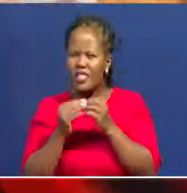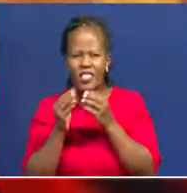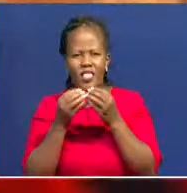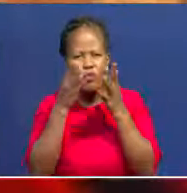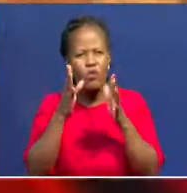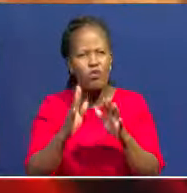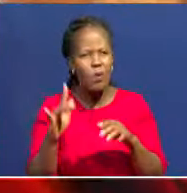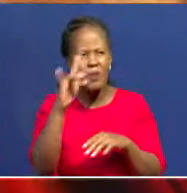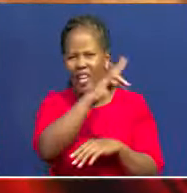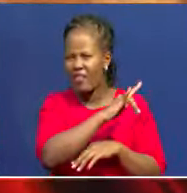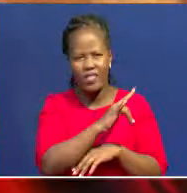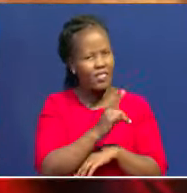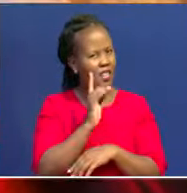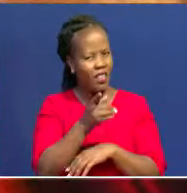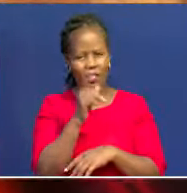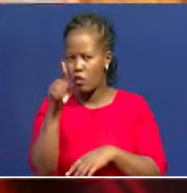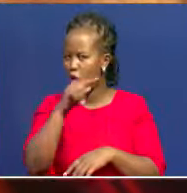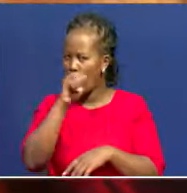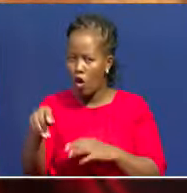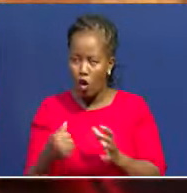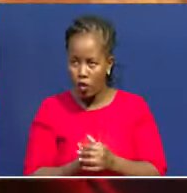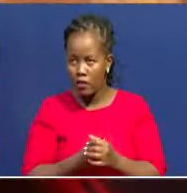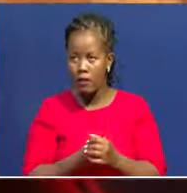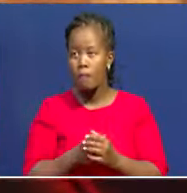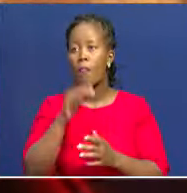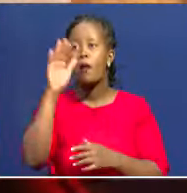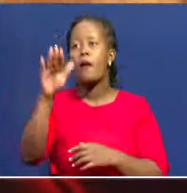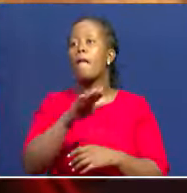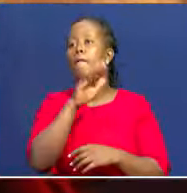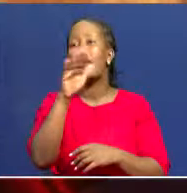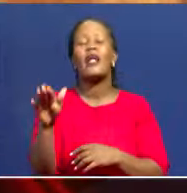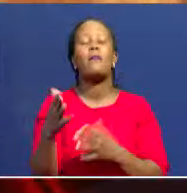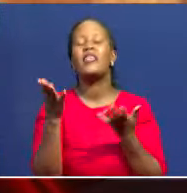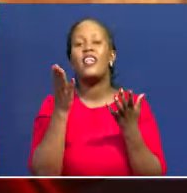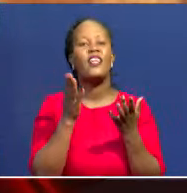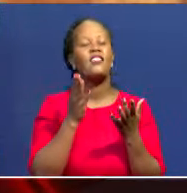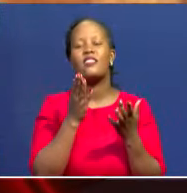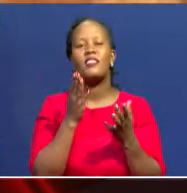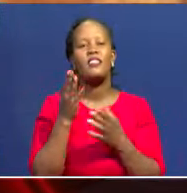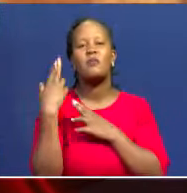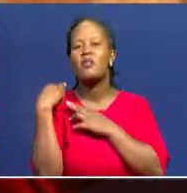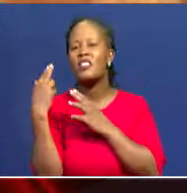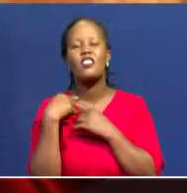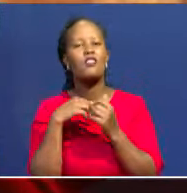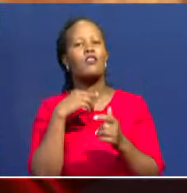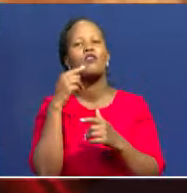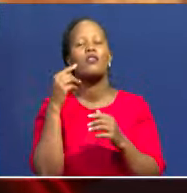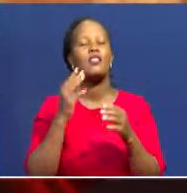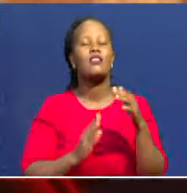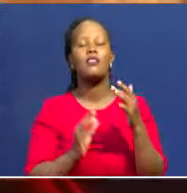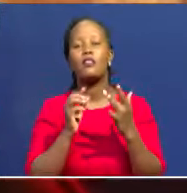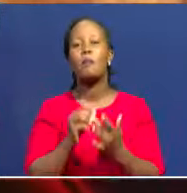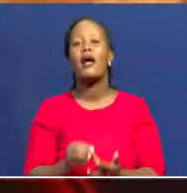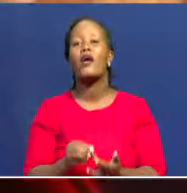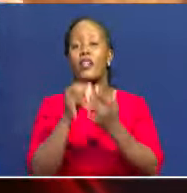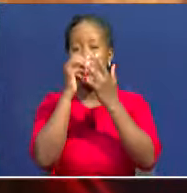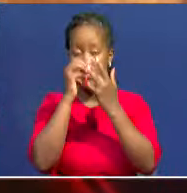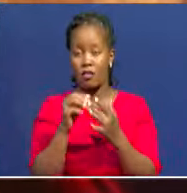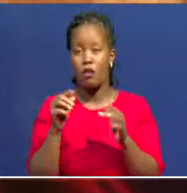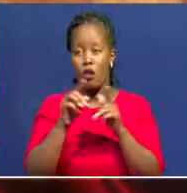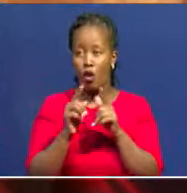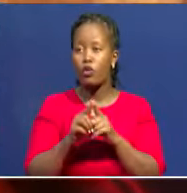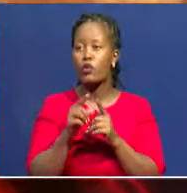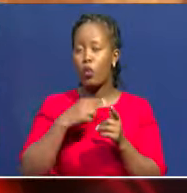traveled. The parliamentary business takes precedence over any other business, and that is what I know, and that has been